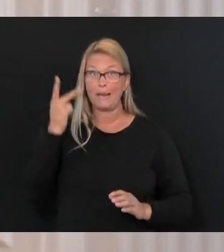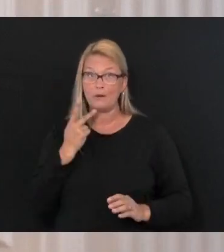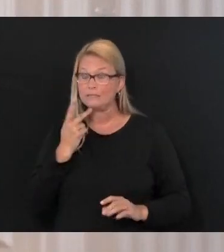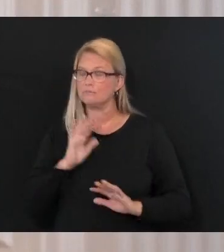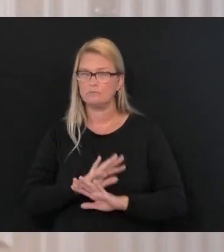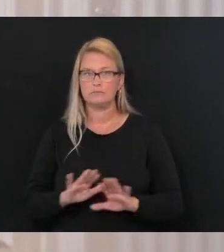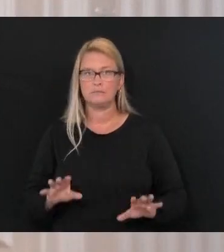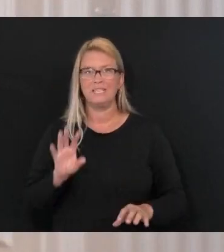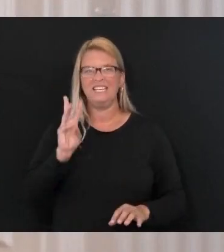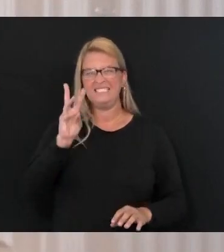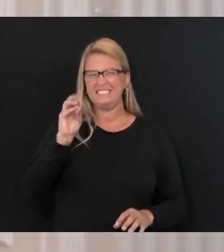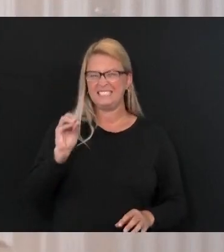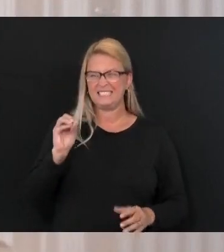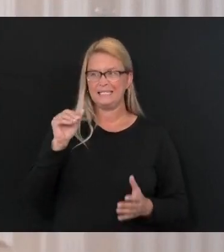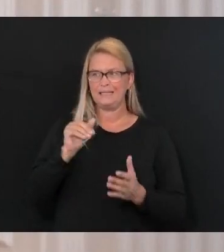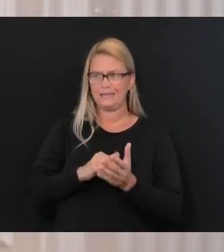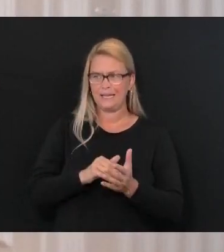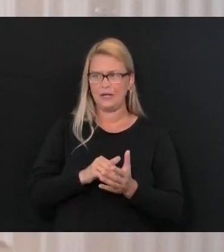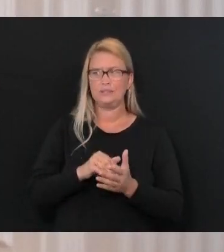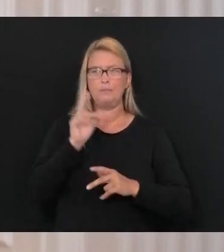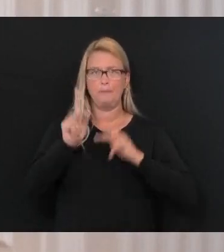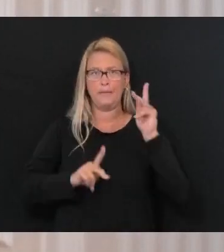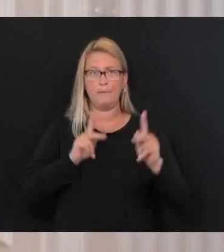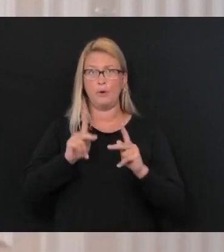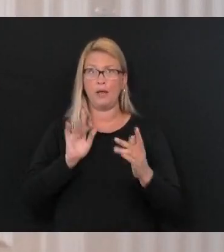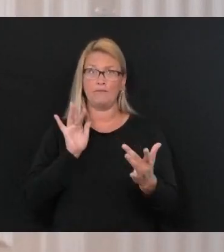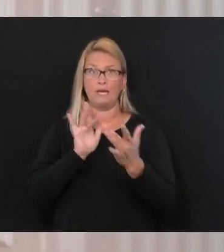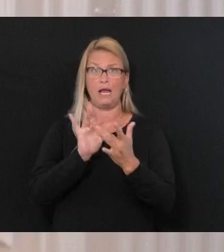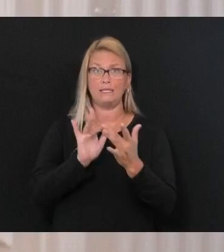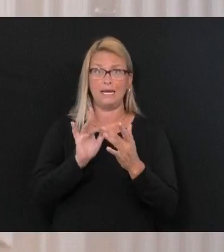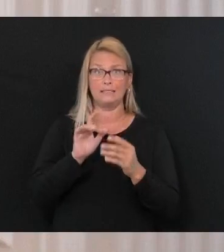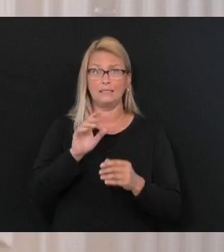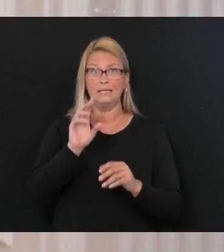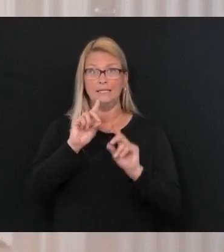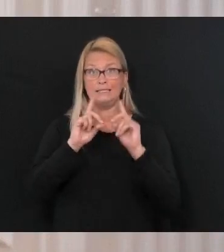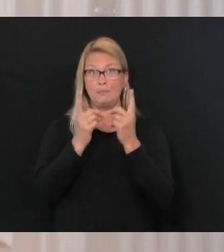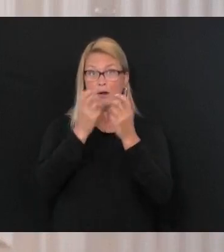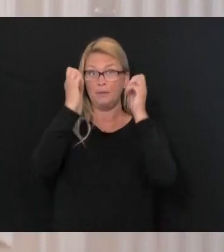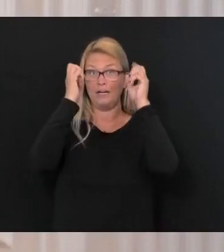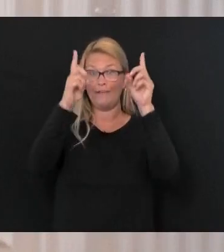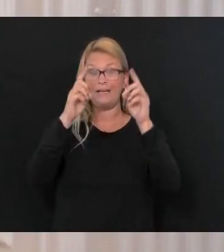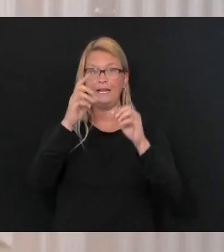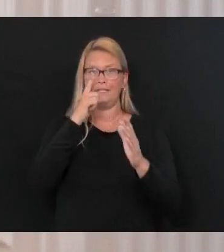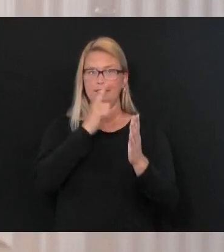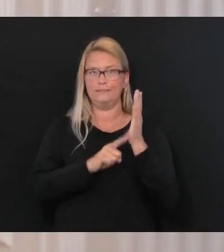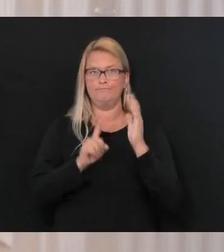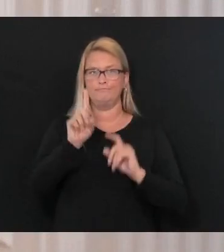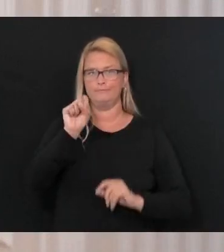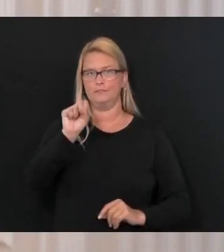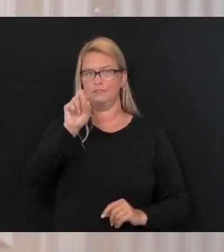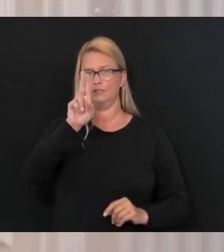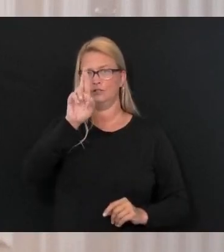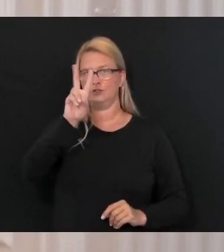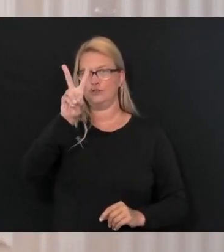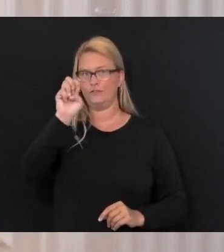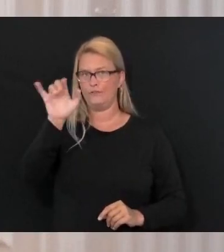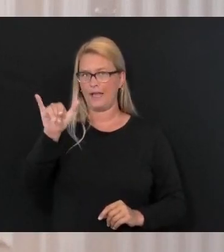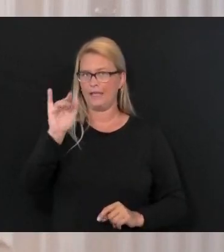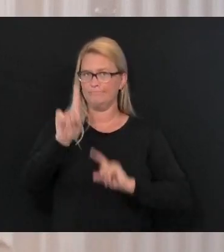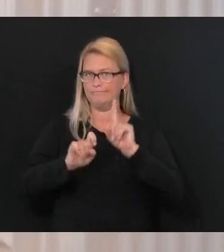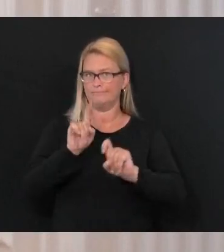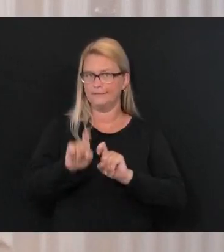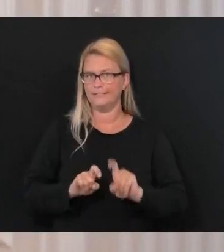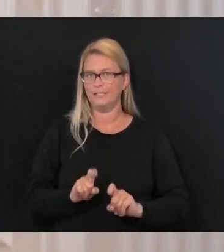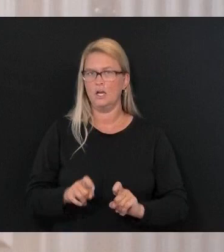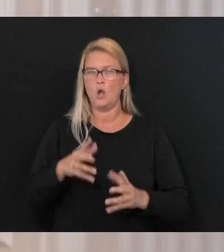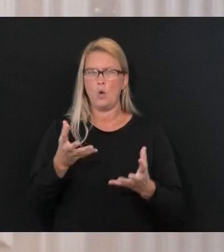reached out to the Department of Education, taken a survey. You've taken surveys for your local communities. We want to make sure that everybody's voice was heard as we